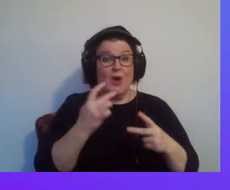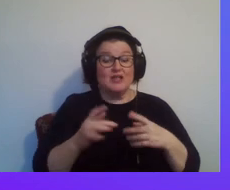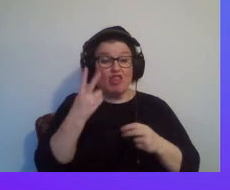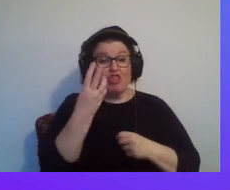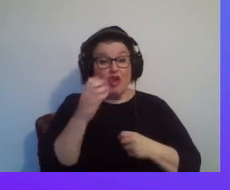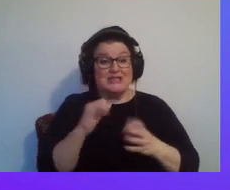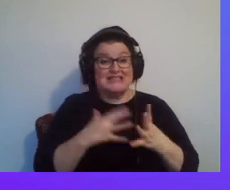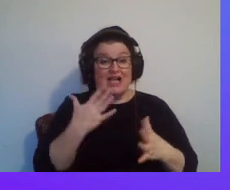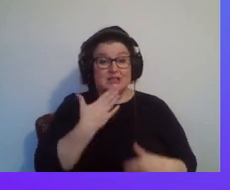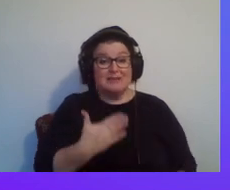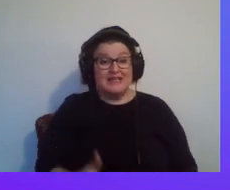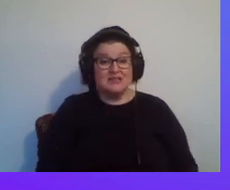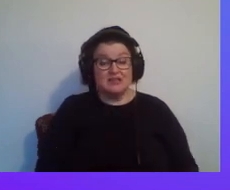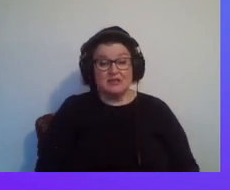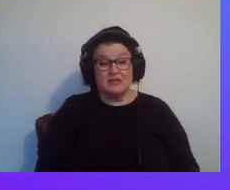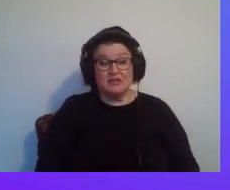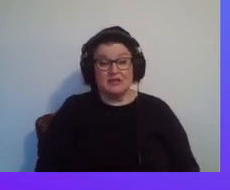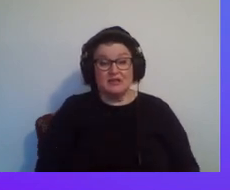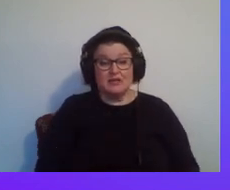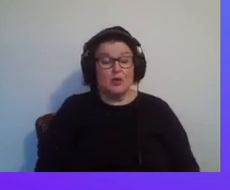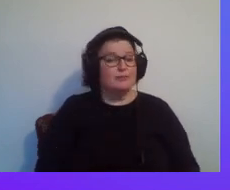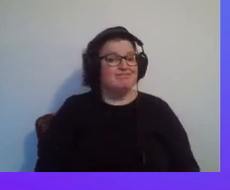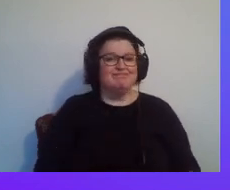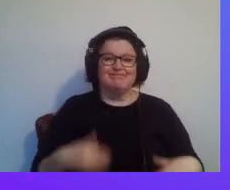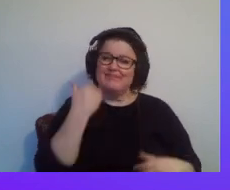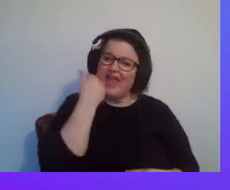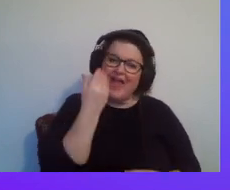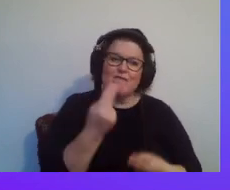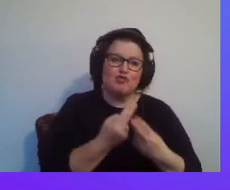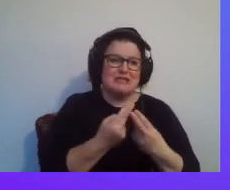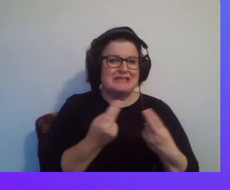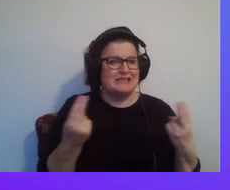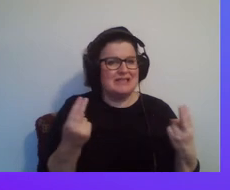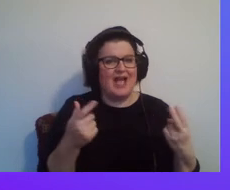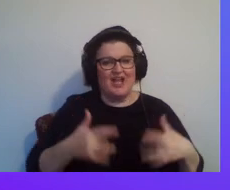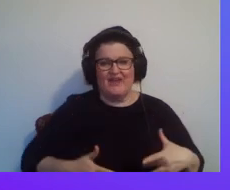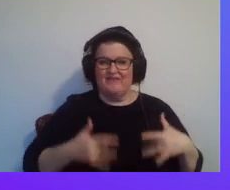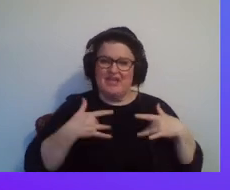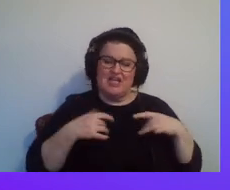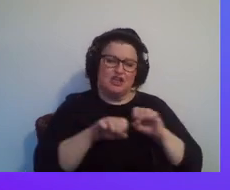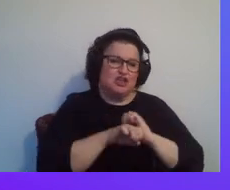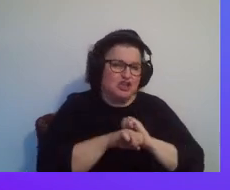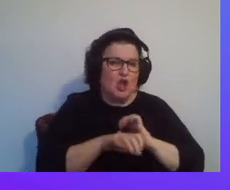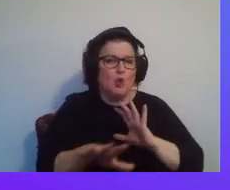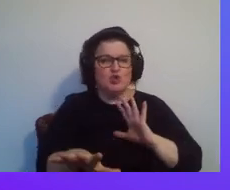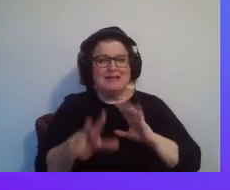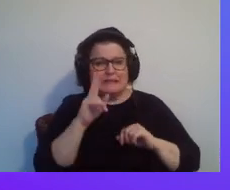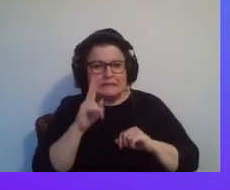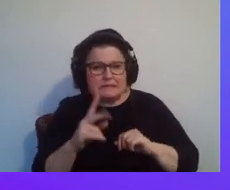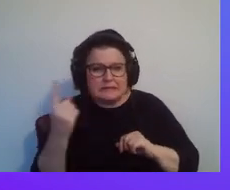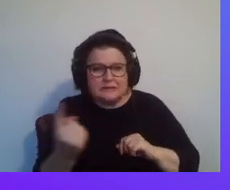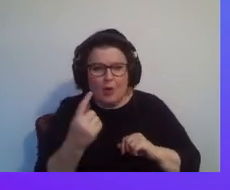Well, barely a day goes by without me putting social media on and seeing somebody that I know